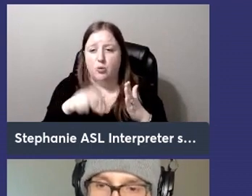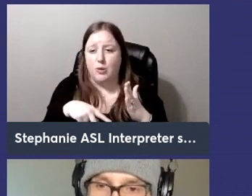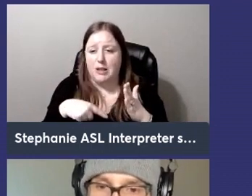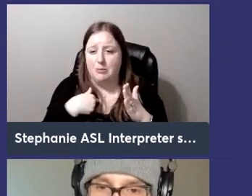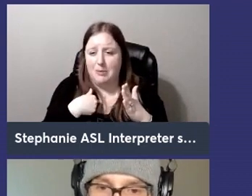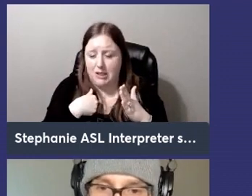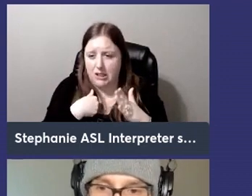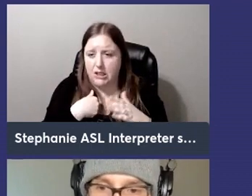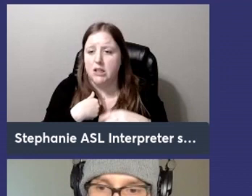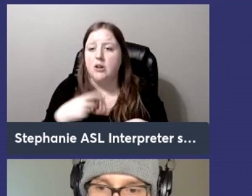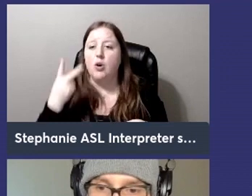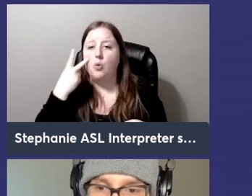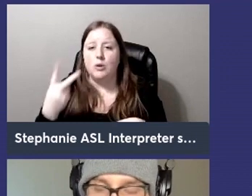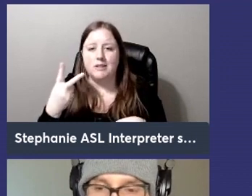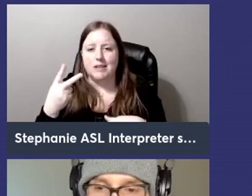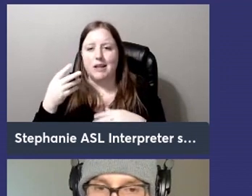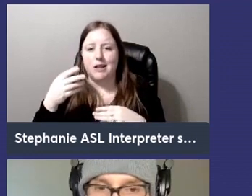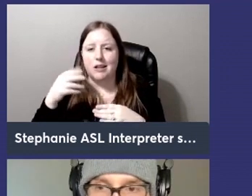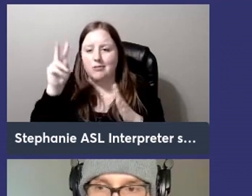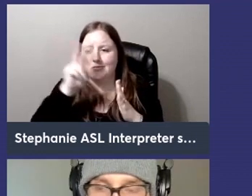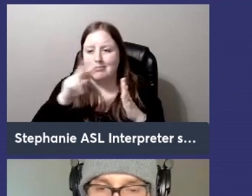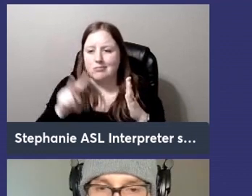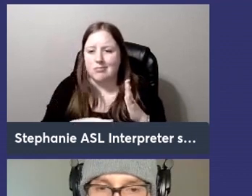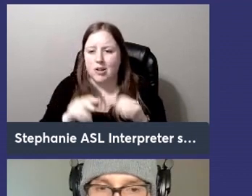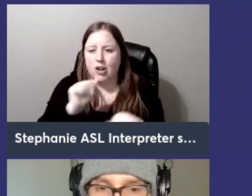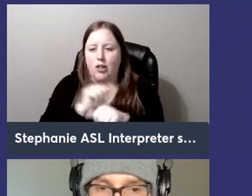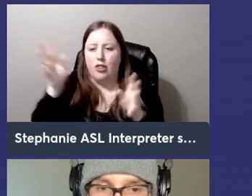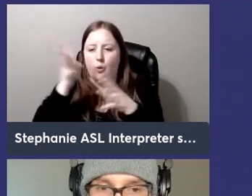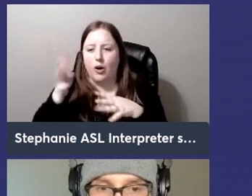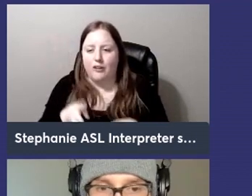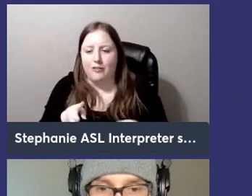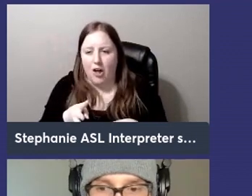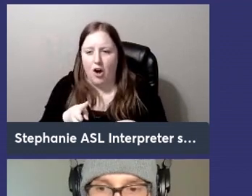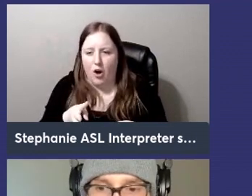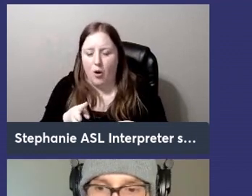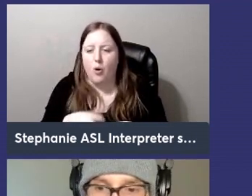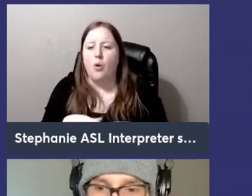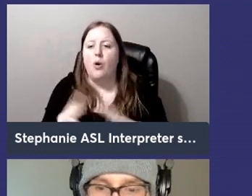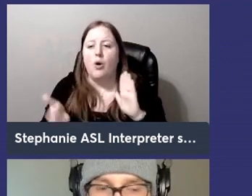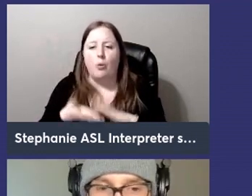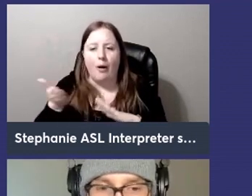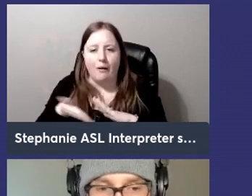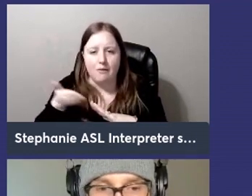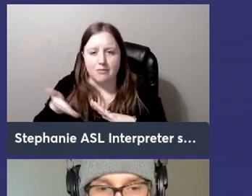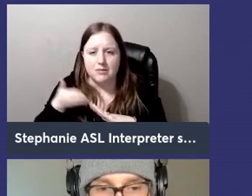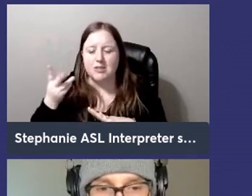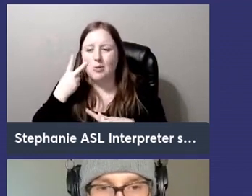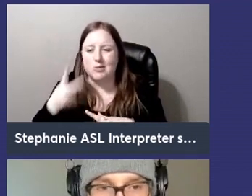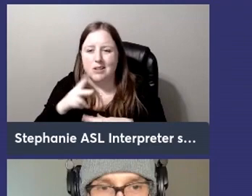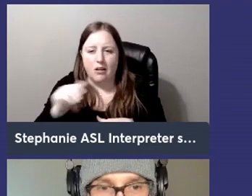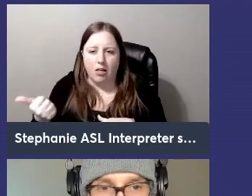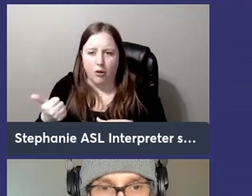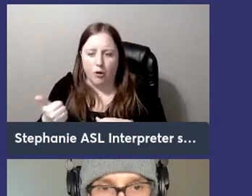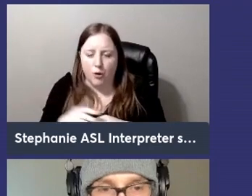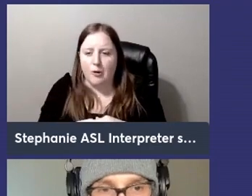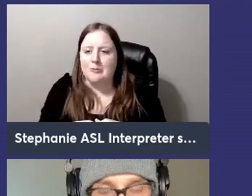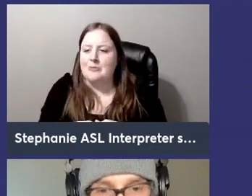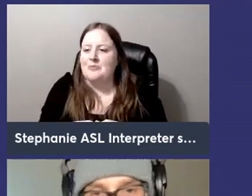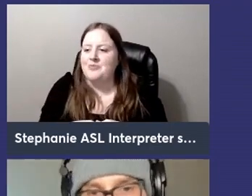going through, we'll see things like the workflow runs. We'll get into looking at all these closer. So if we